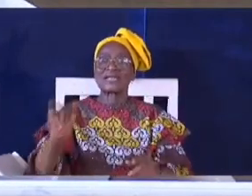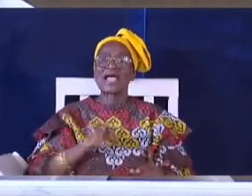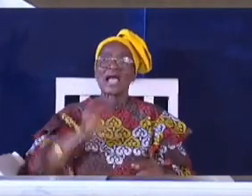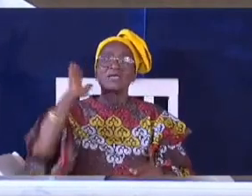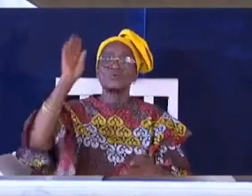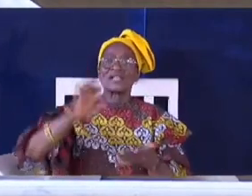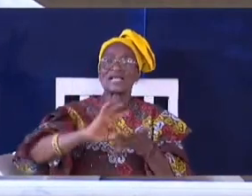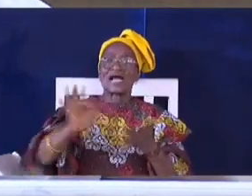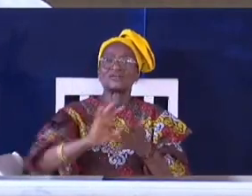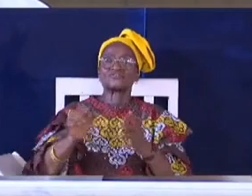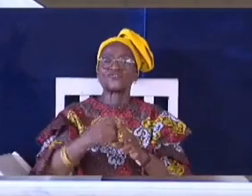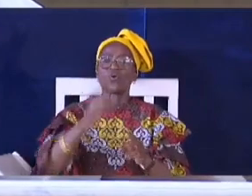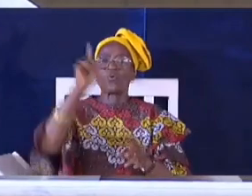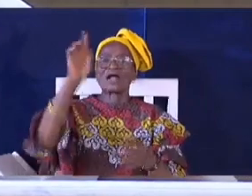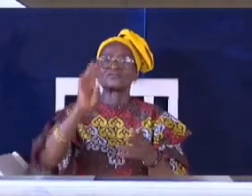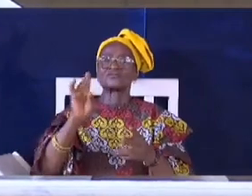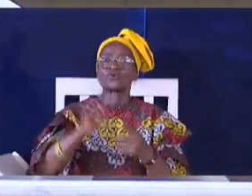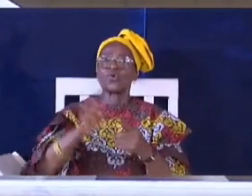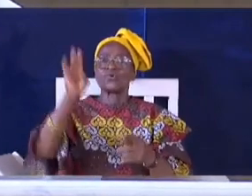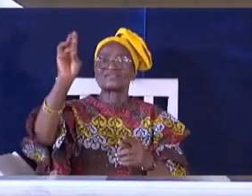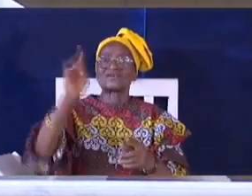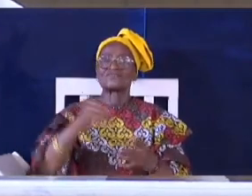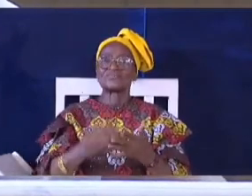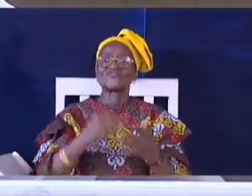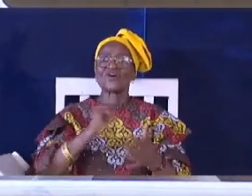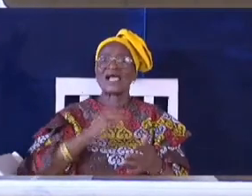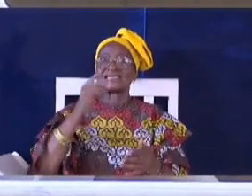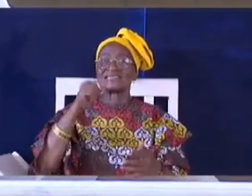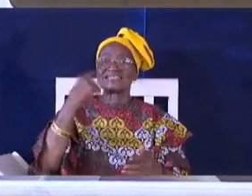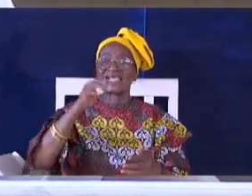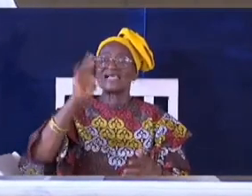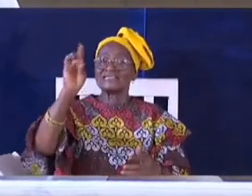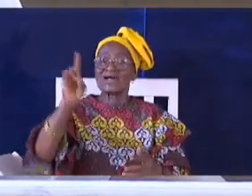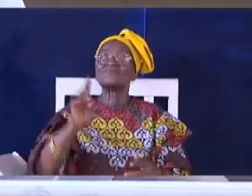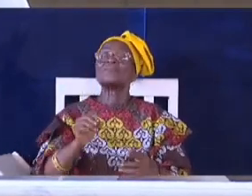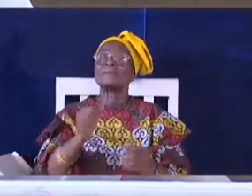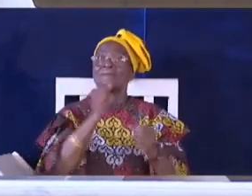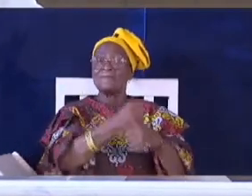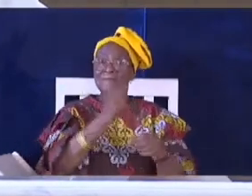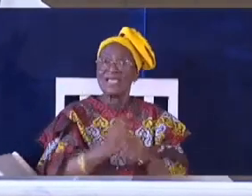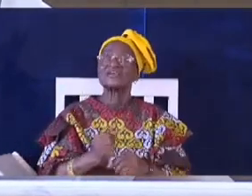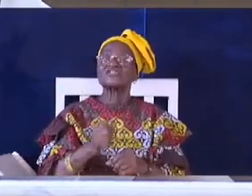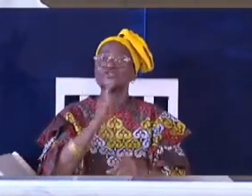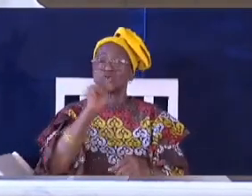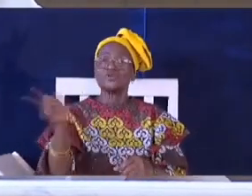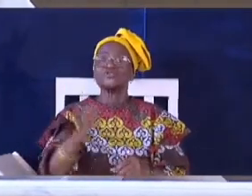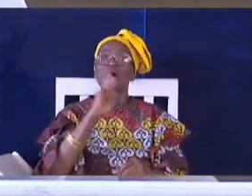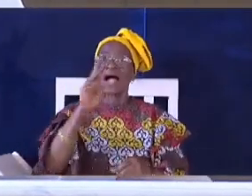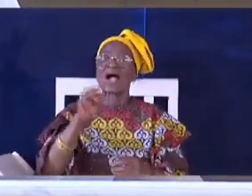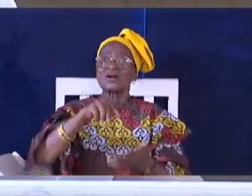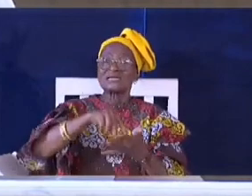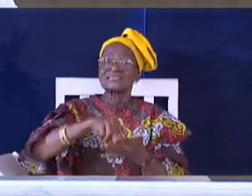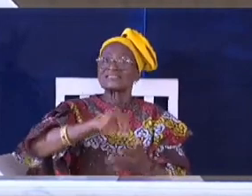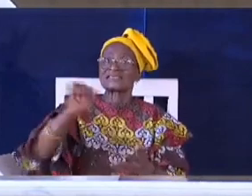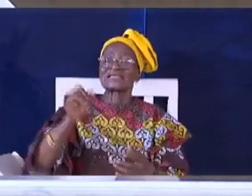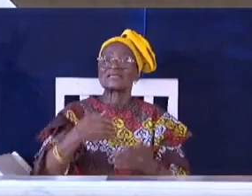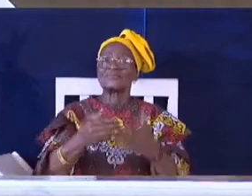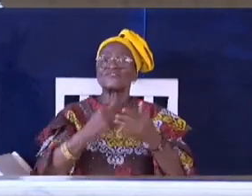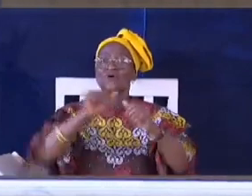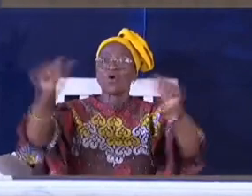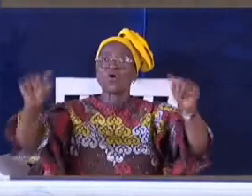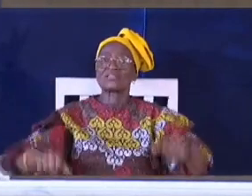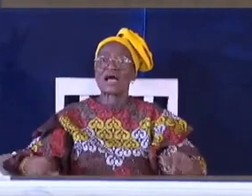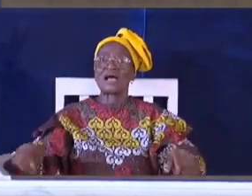from 1 to 7. Before I say 7, make sure you're already standing before the altar so that together we